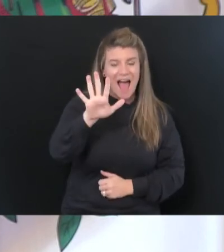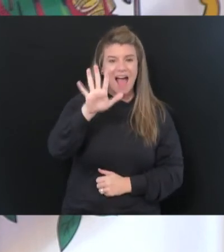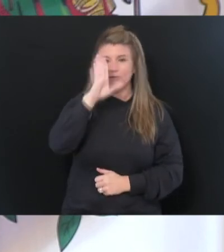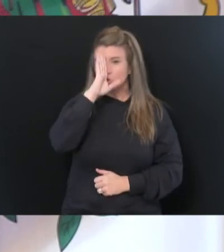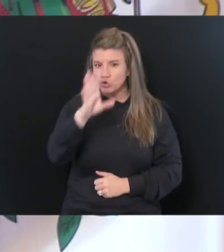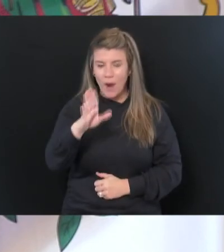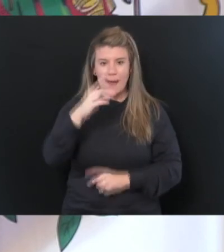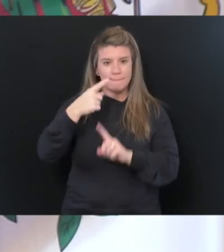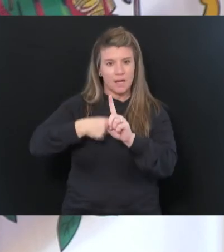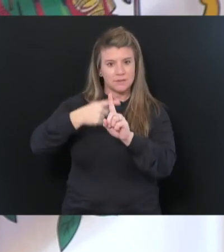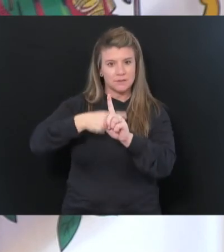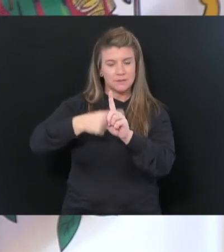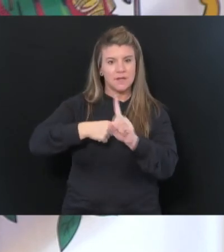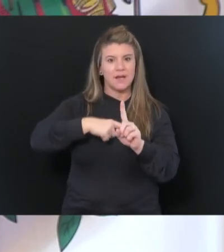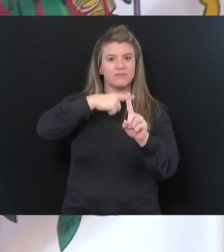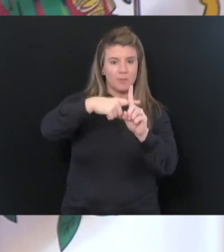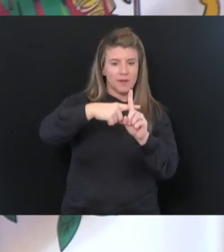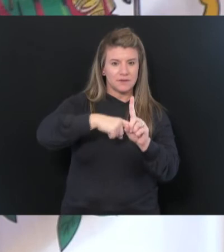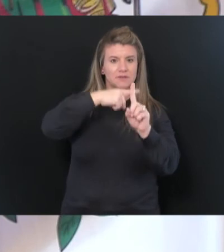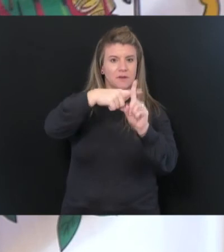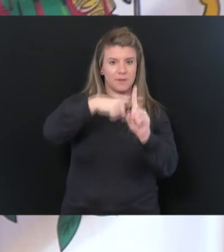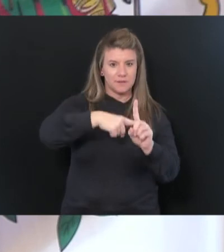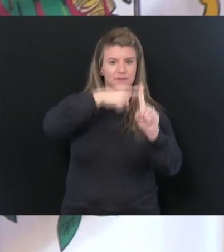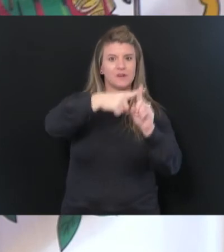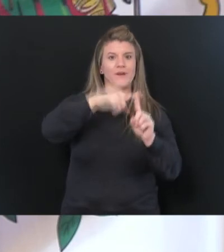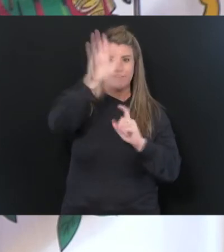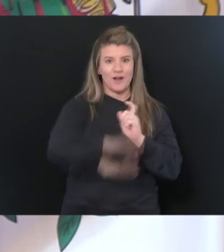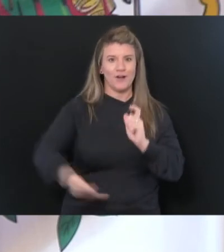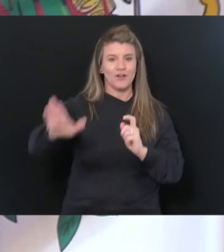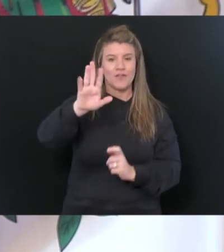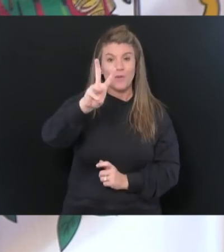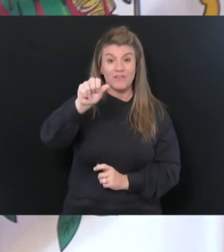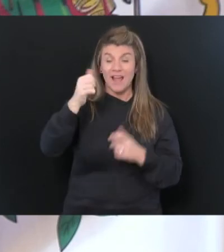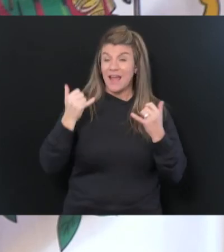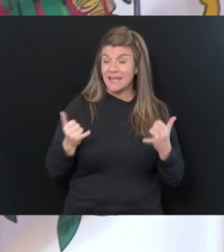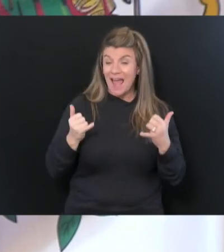months of surplus after surplus in West Virginia. We're now at